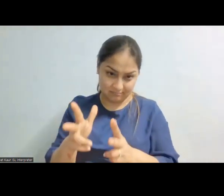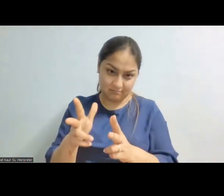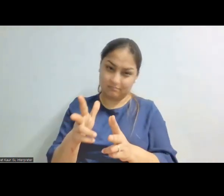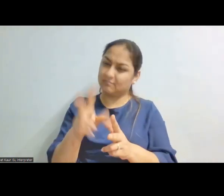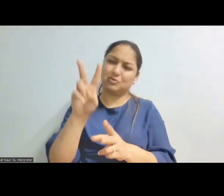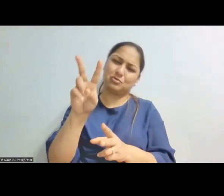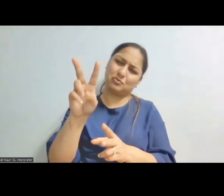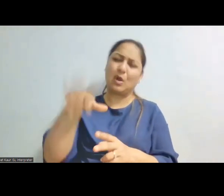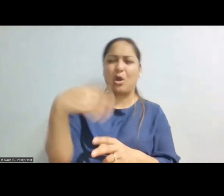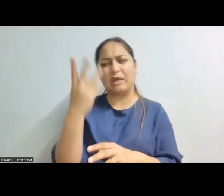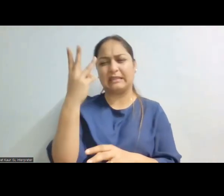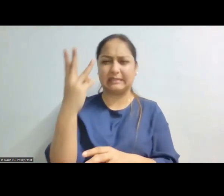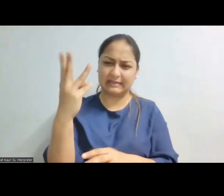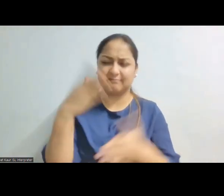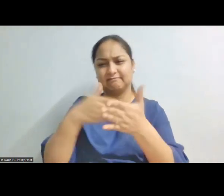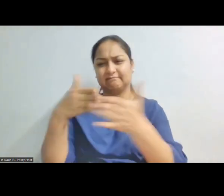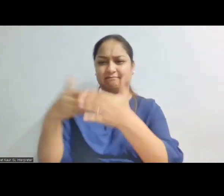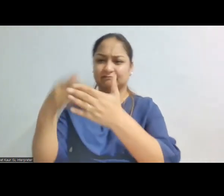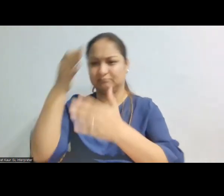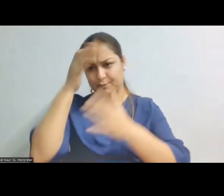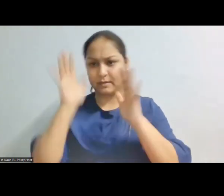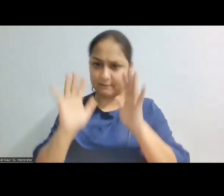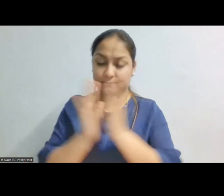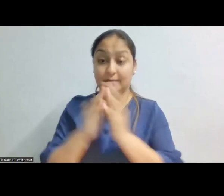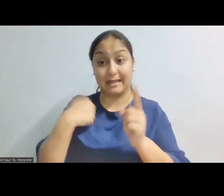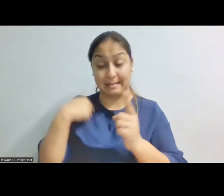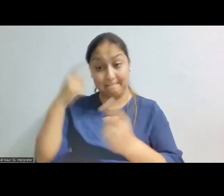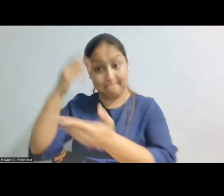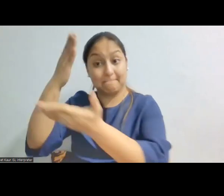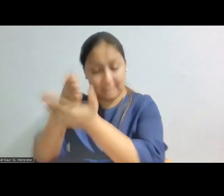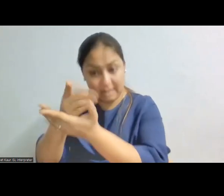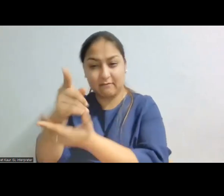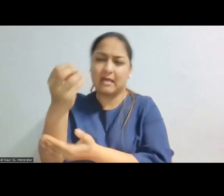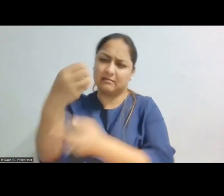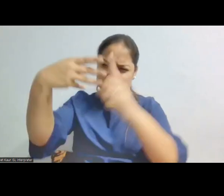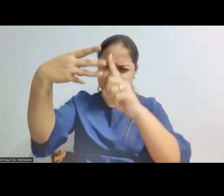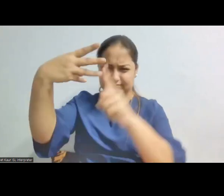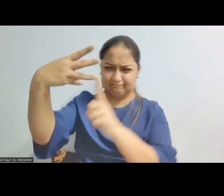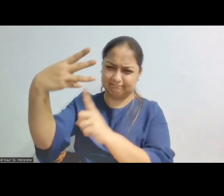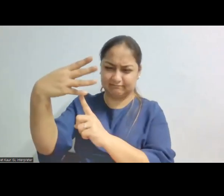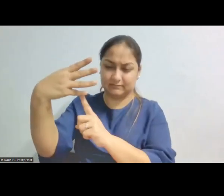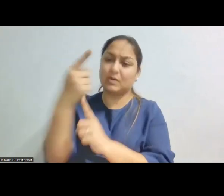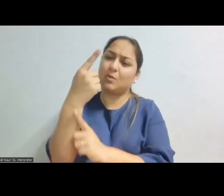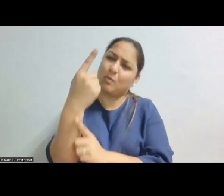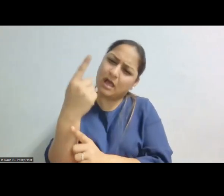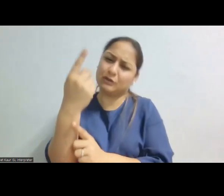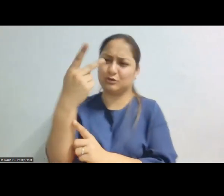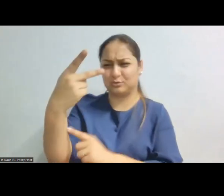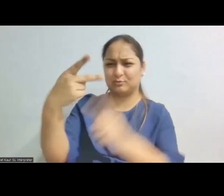three challenges which I believe there are a number of points. But I believe one or two areas